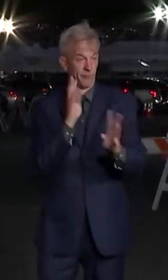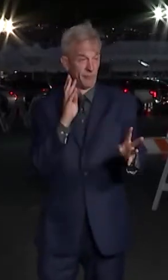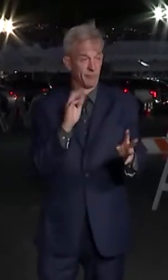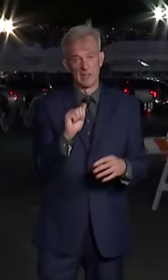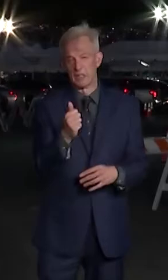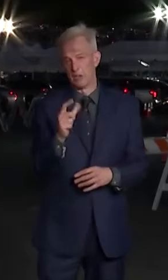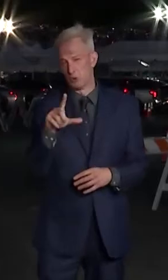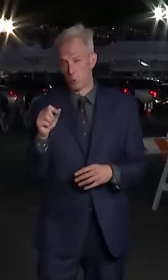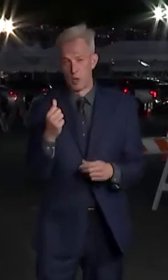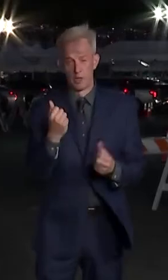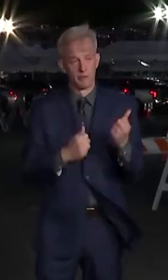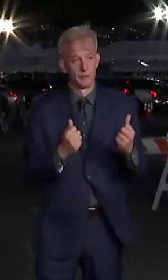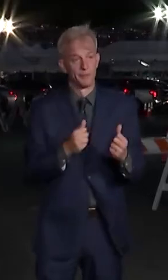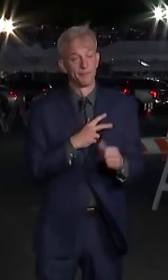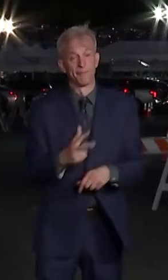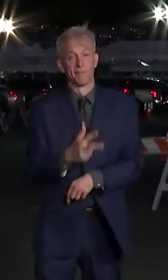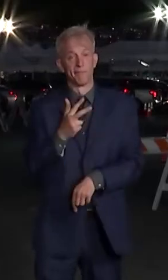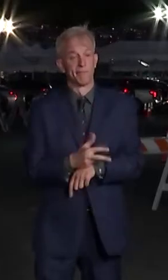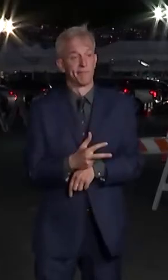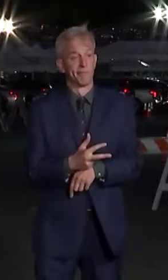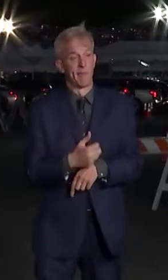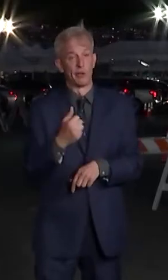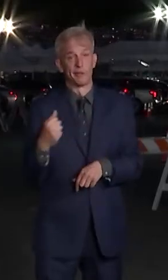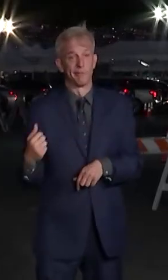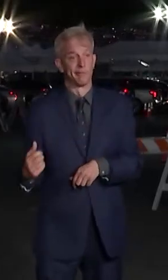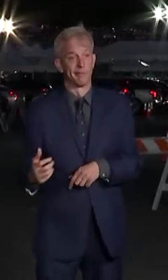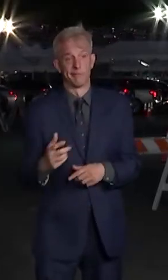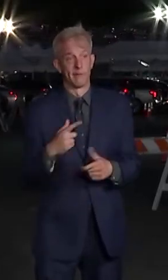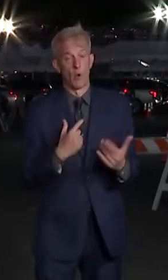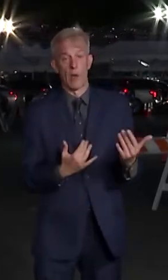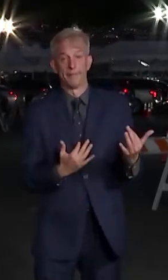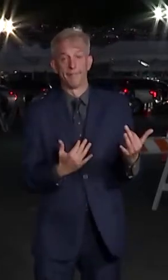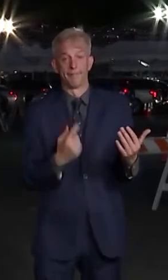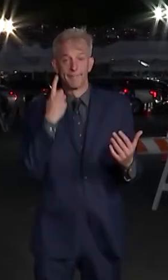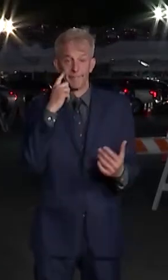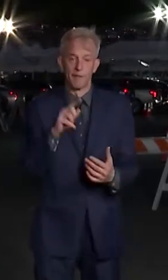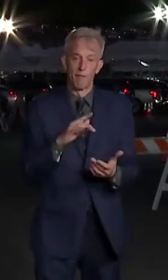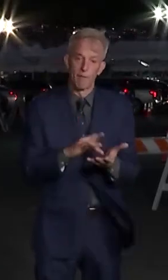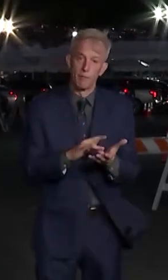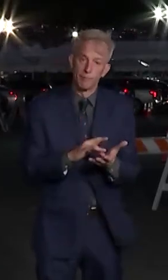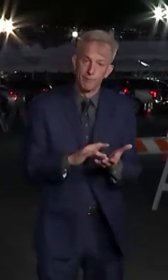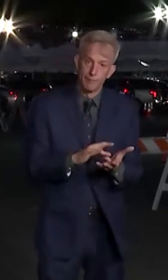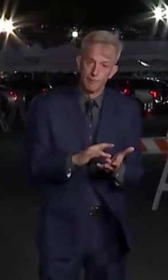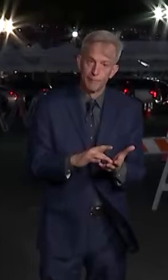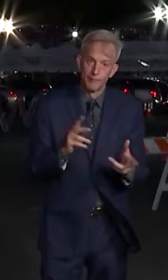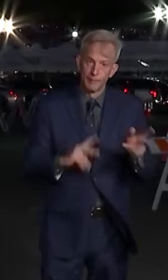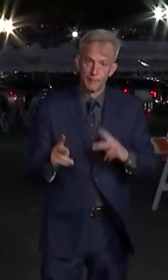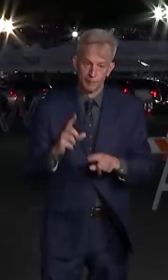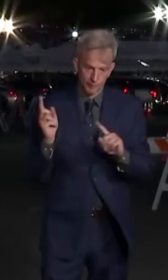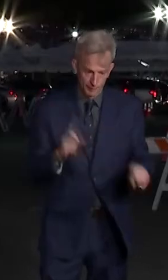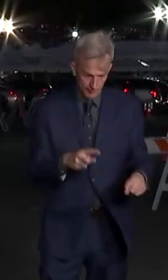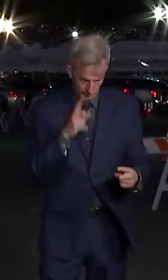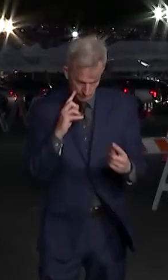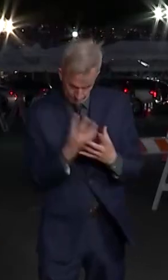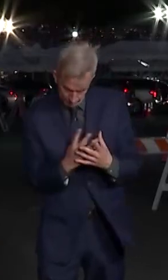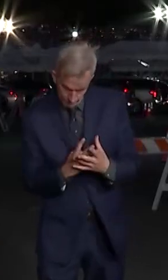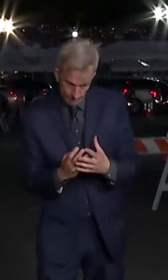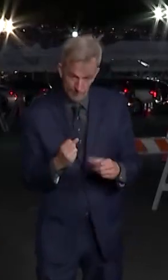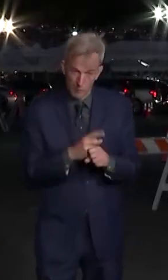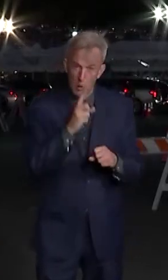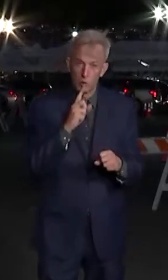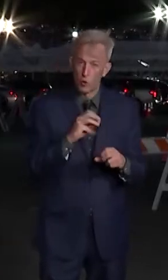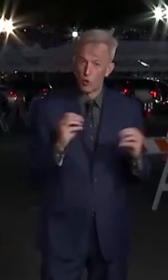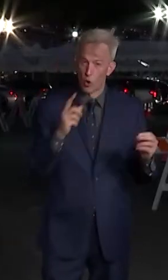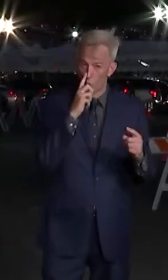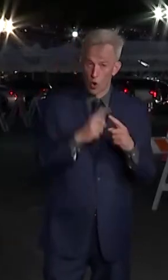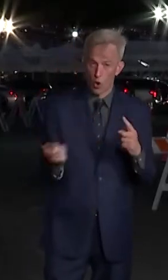park your car, and wait for clinicians and other staff to come to double-check your eligibility, screen you for a risk of reaction, and then you'll